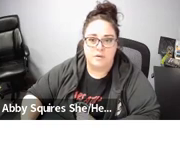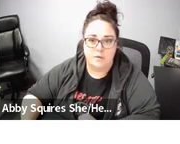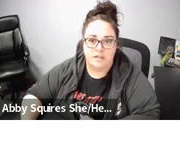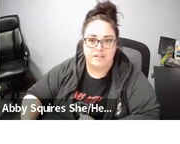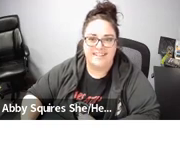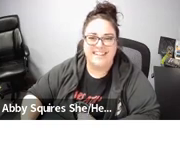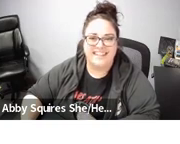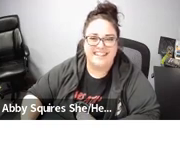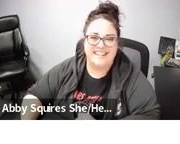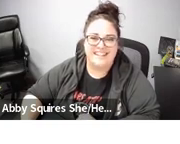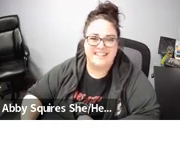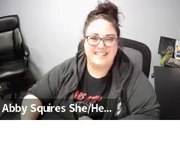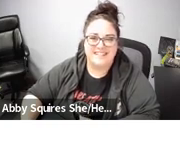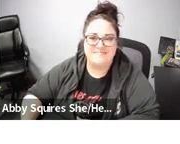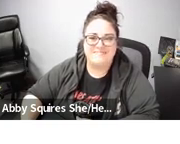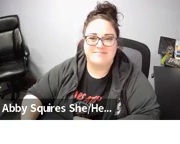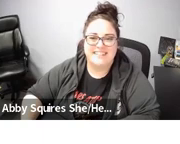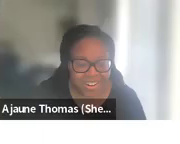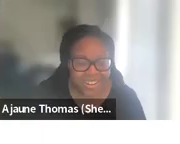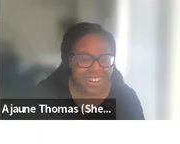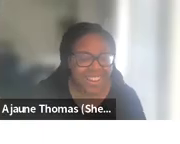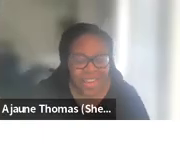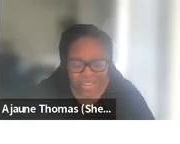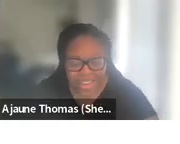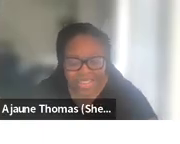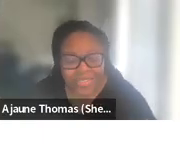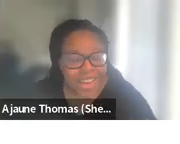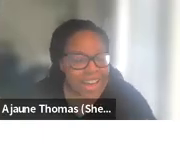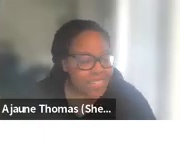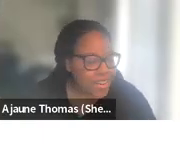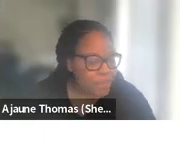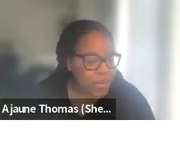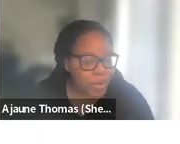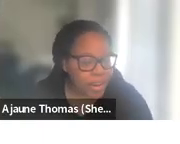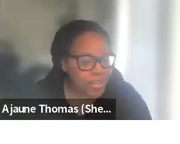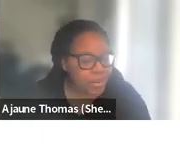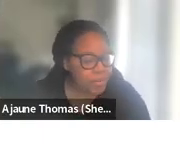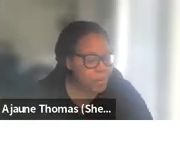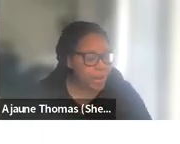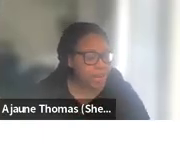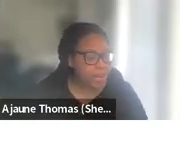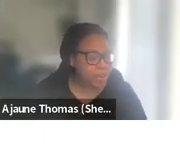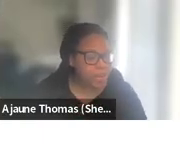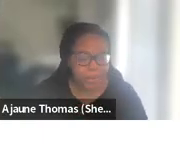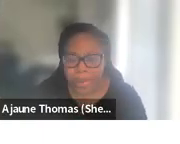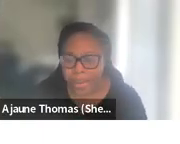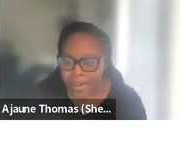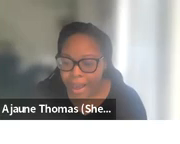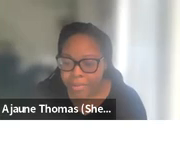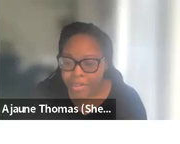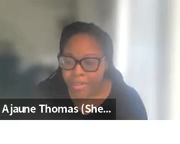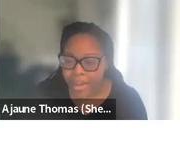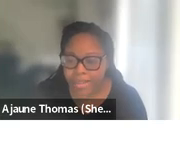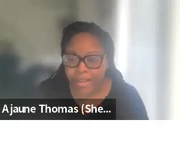Also, you are muted. All right. Yeah, so we have everyone in from the waiting room